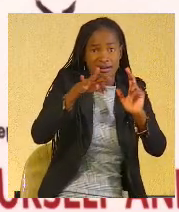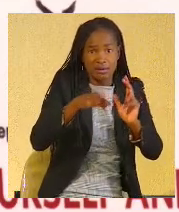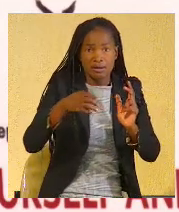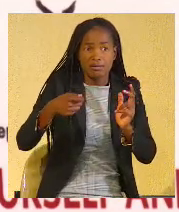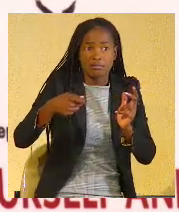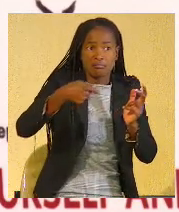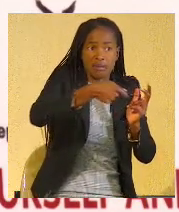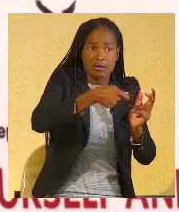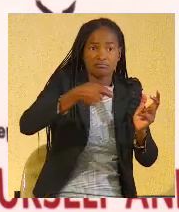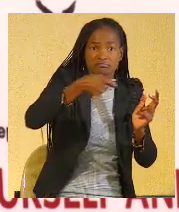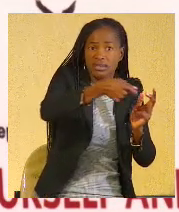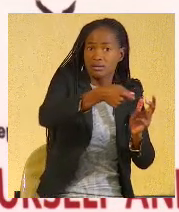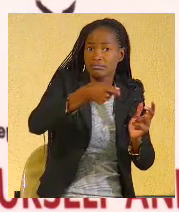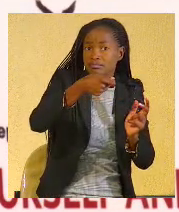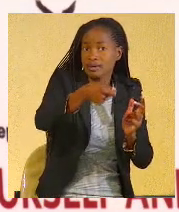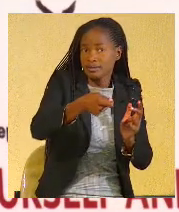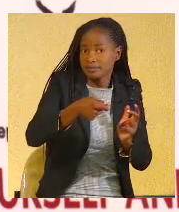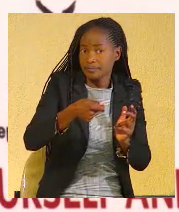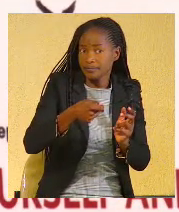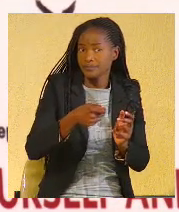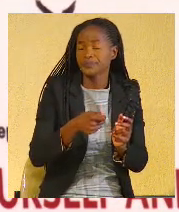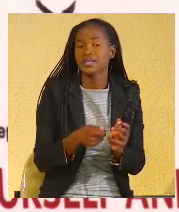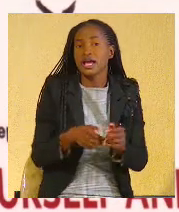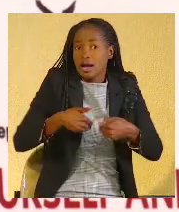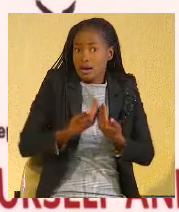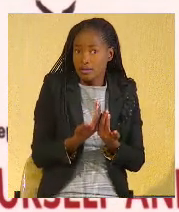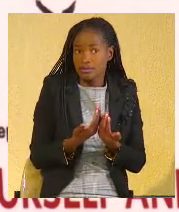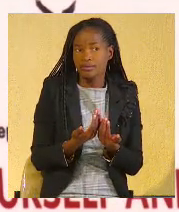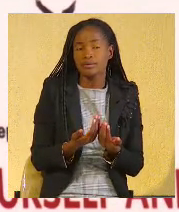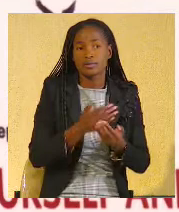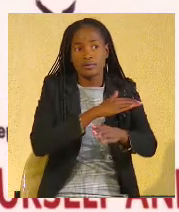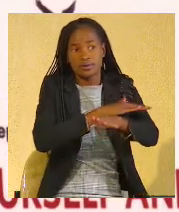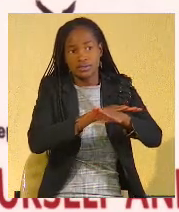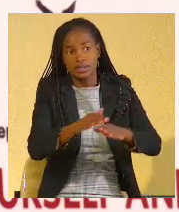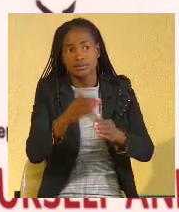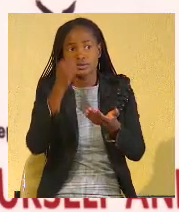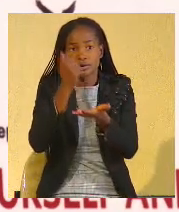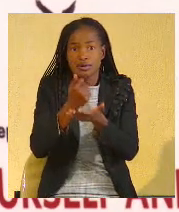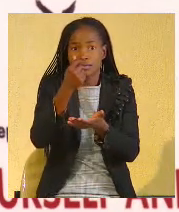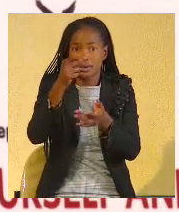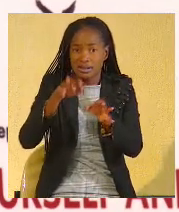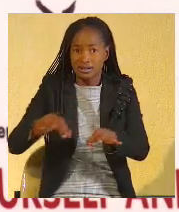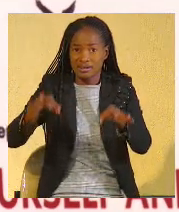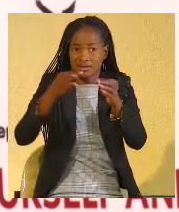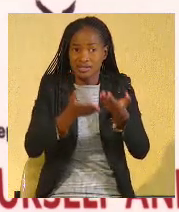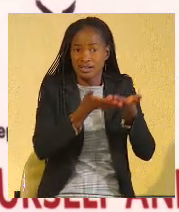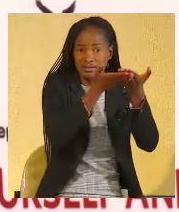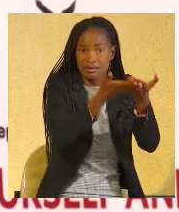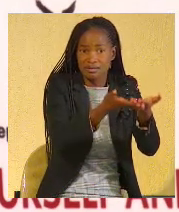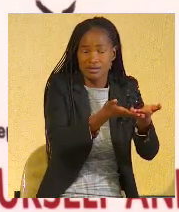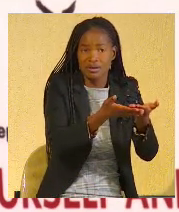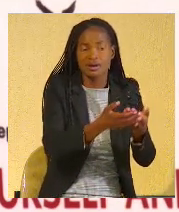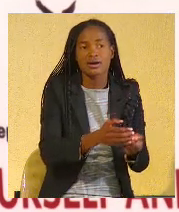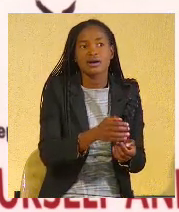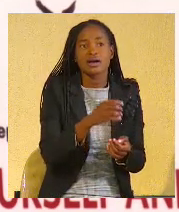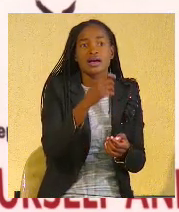COVID-19. The proposed relief and stimulus measures provides installment relief for